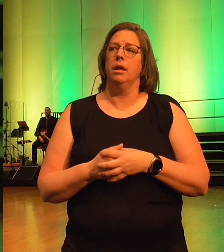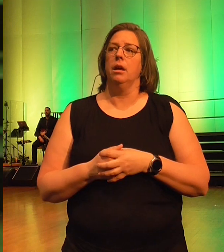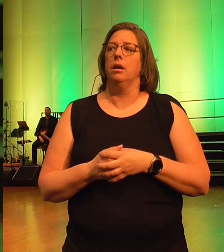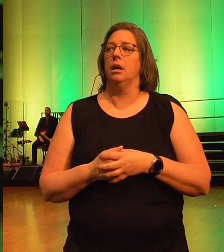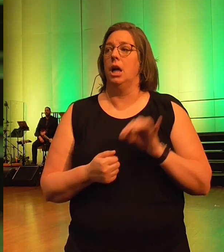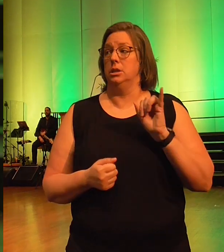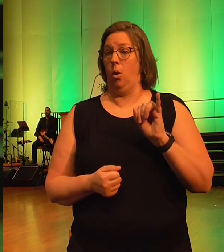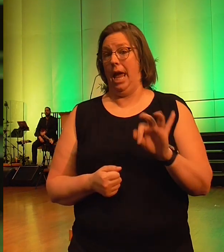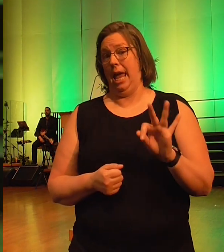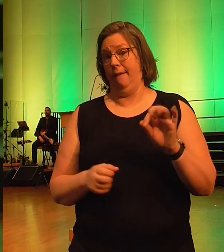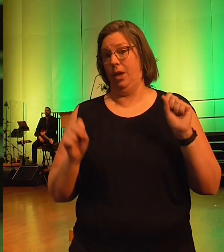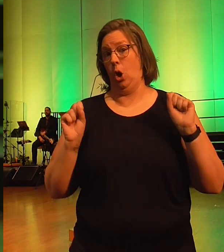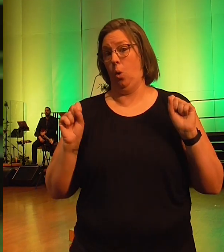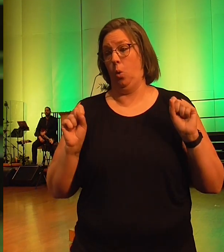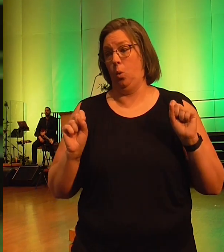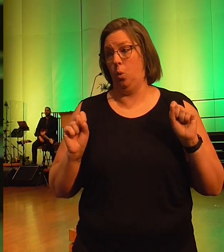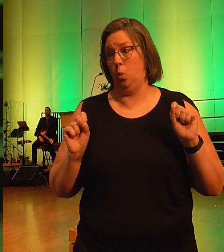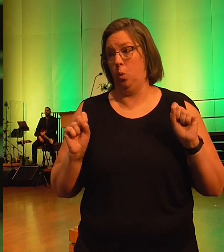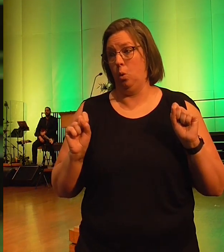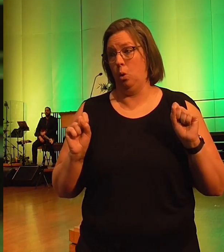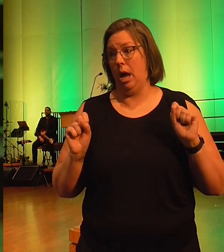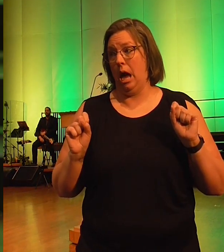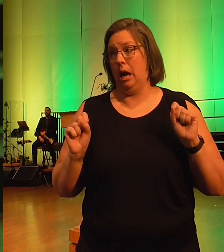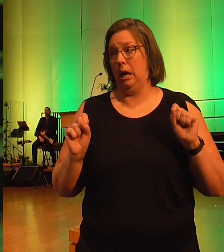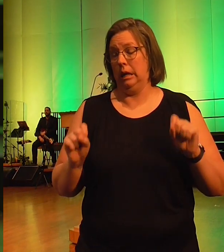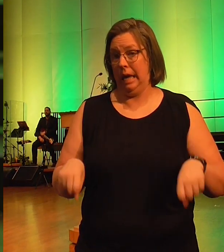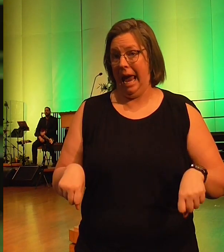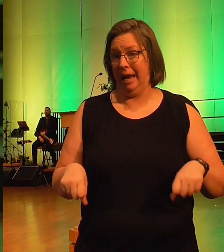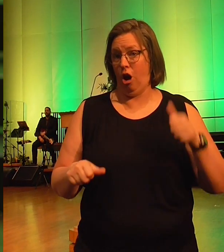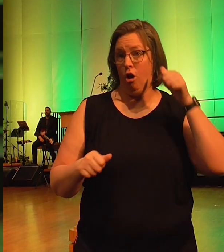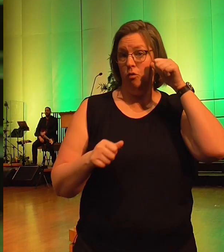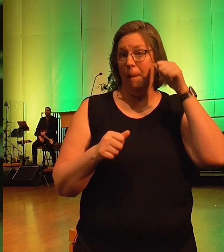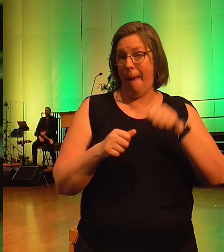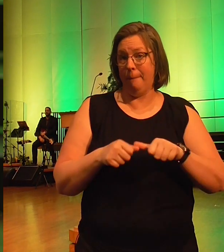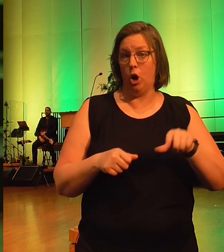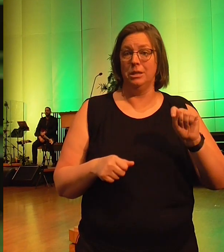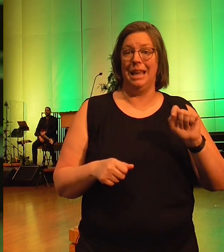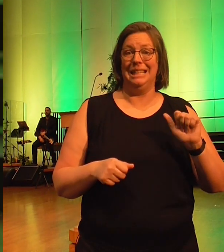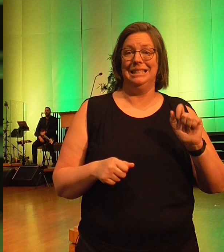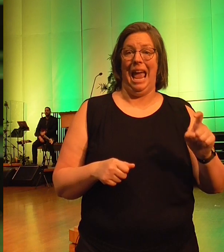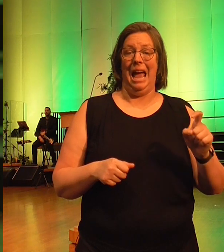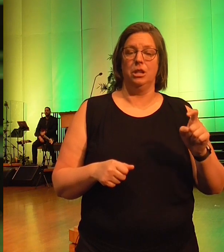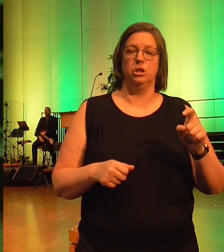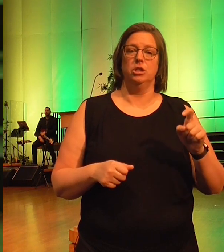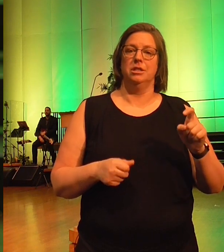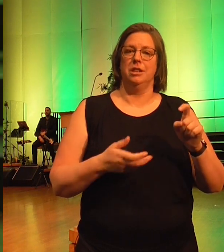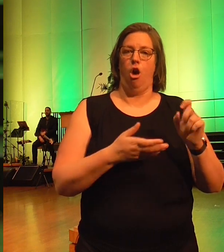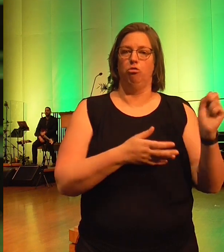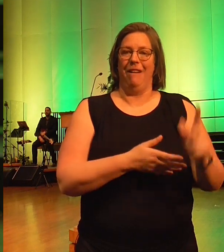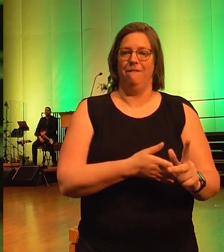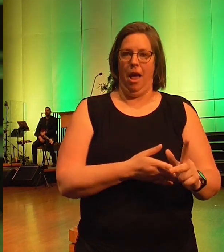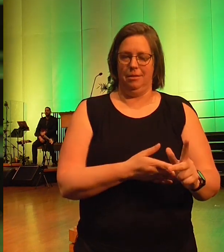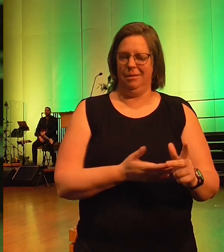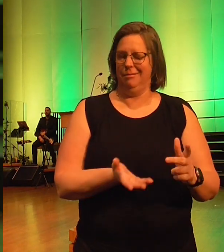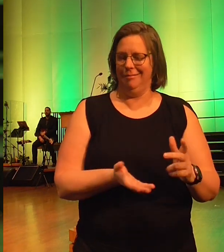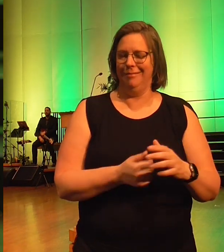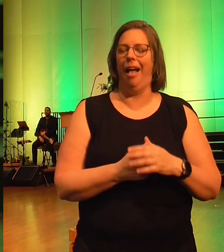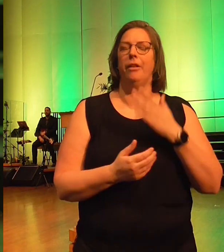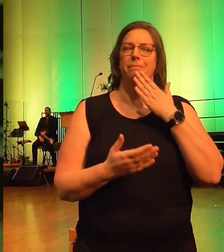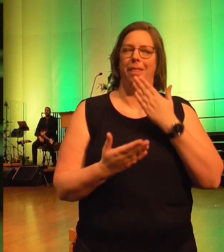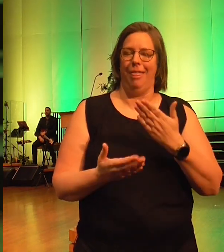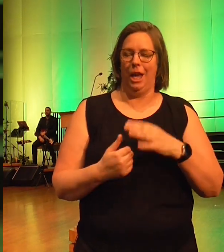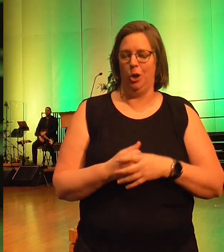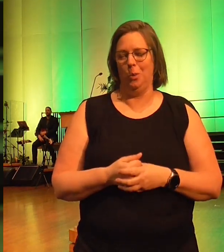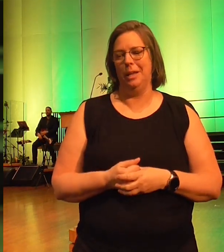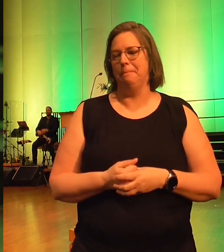this tax return season, this tax refund season, just saying. Thank you. All right,